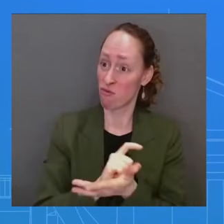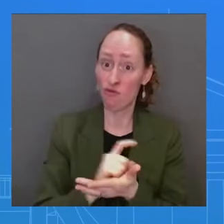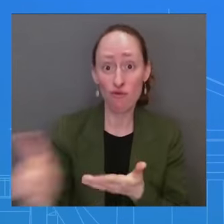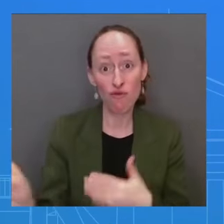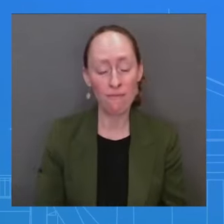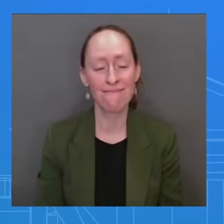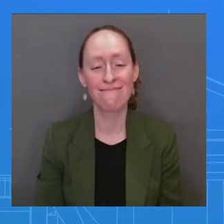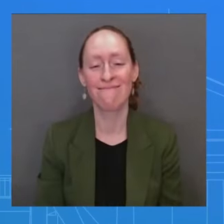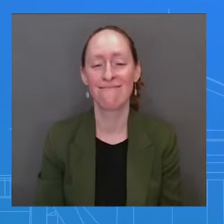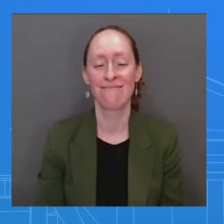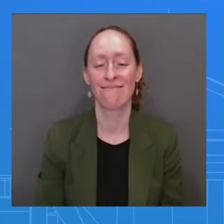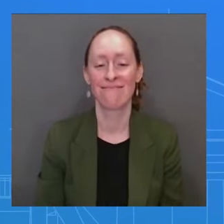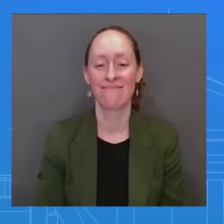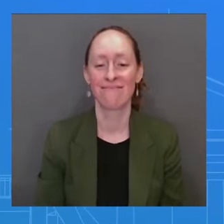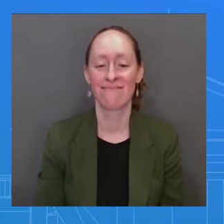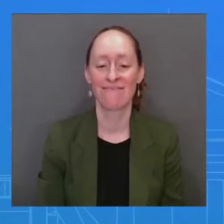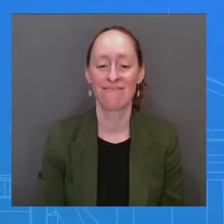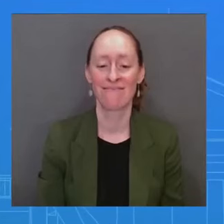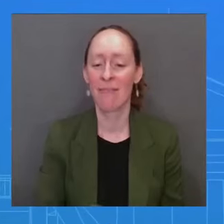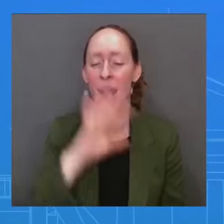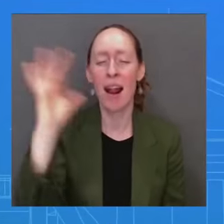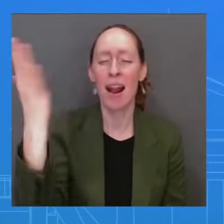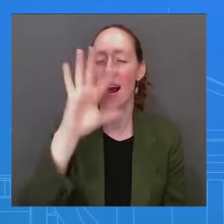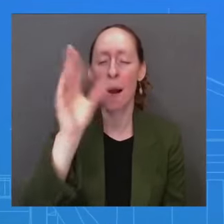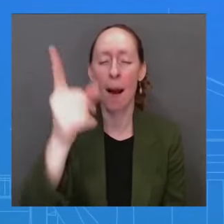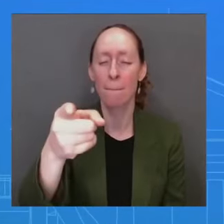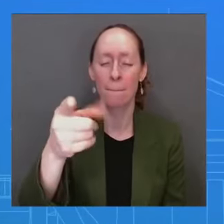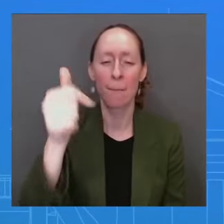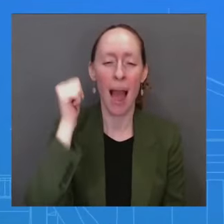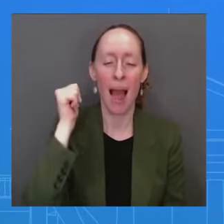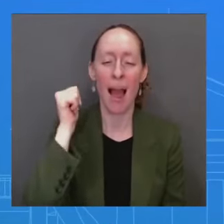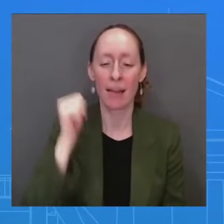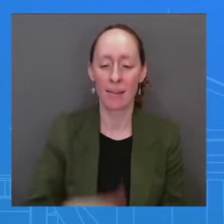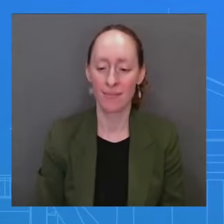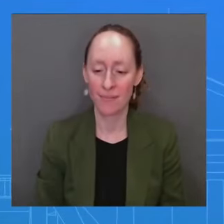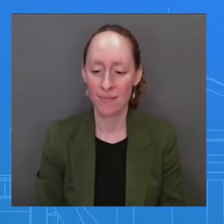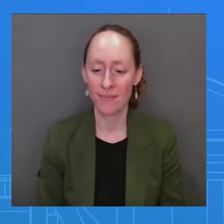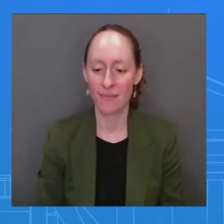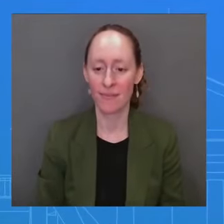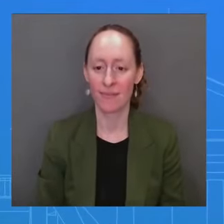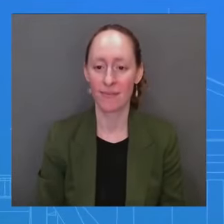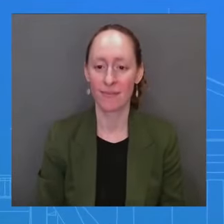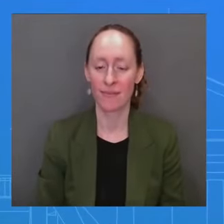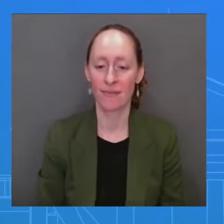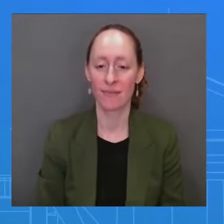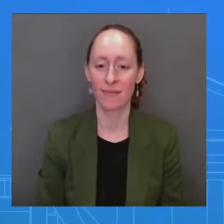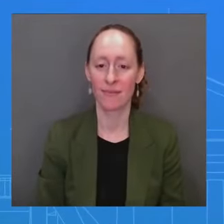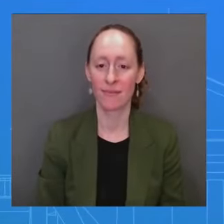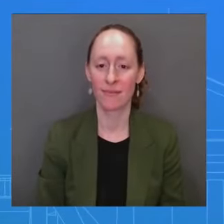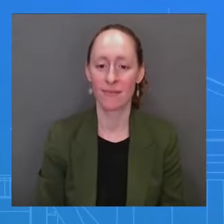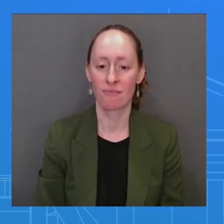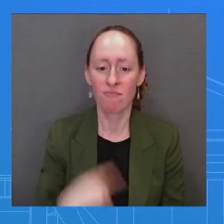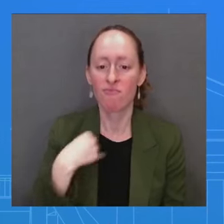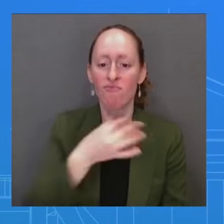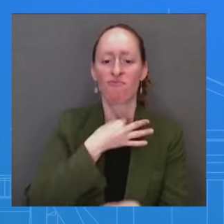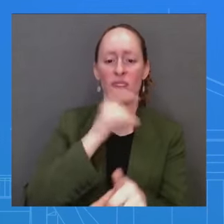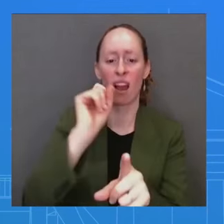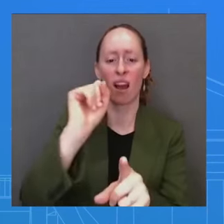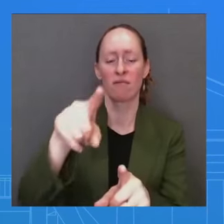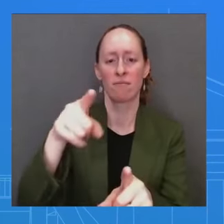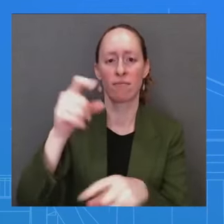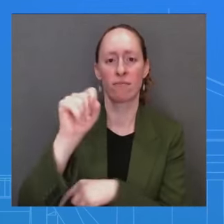Way back. I'm trying to call. Go ahead, Brian. Thanks a lot, Karine. I have a question about supply chains. Given how much work that President Biden spent on supply chain